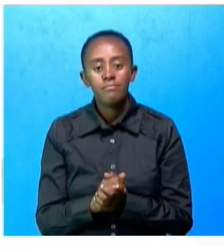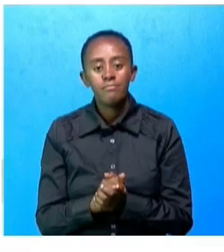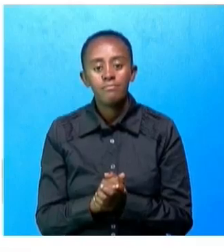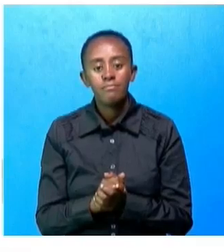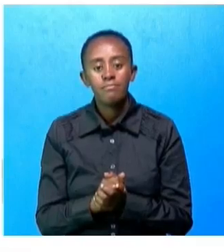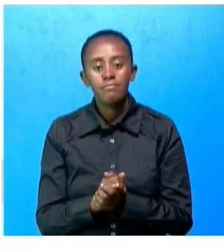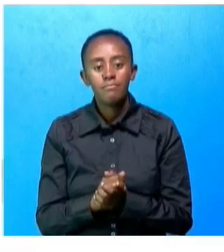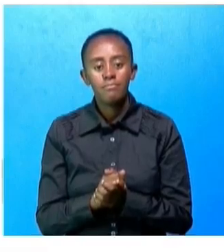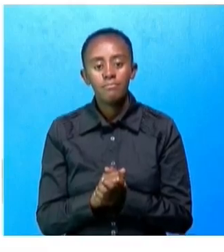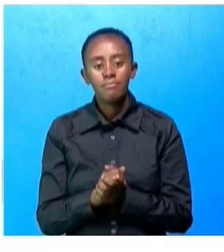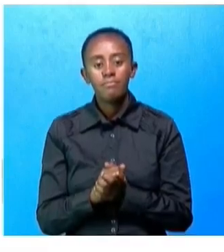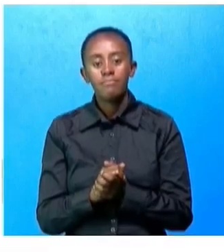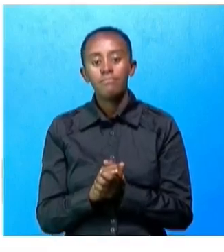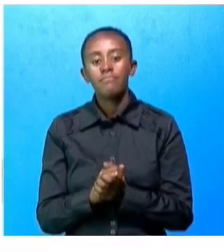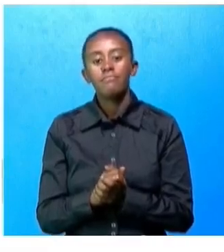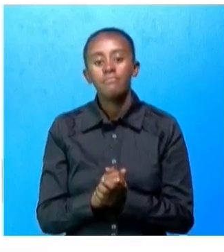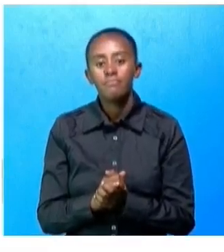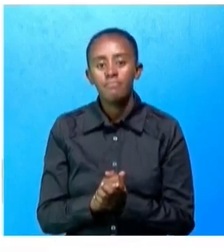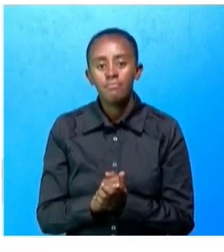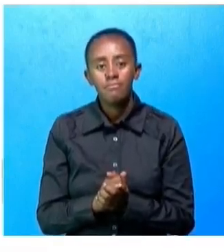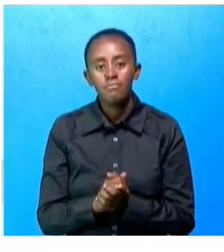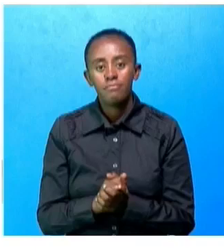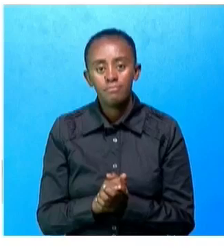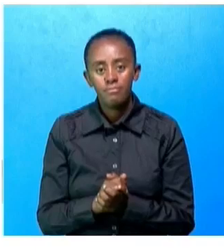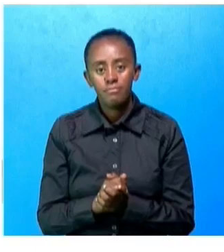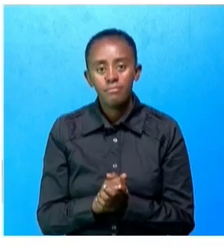And the other one that is be.